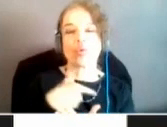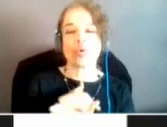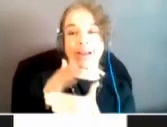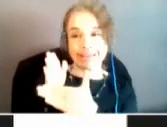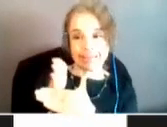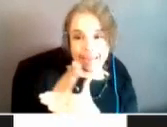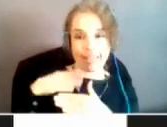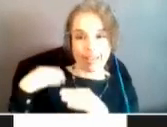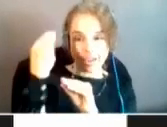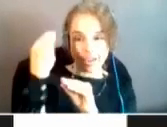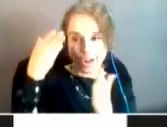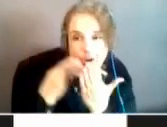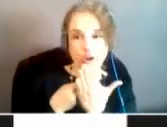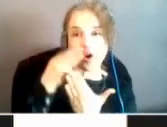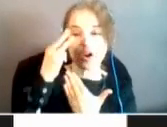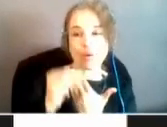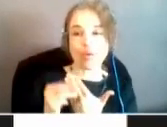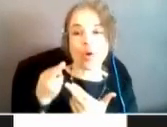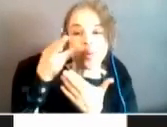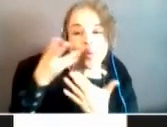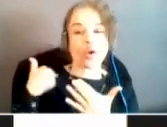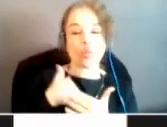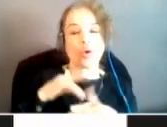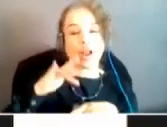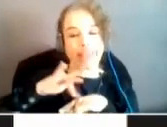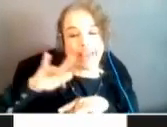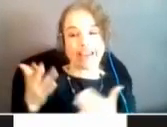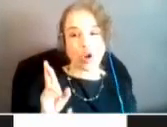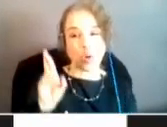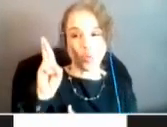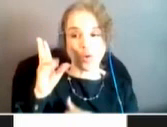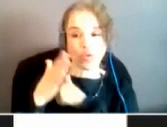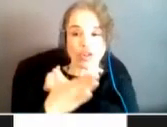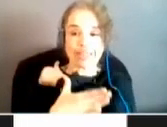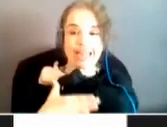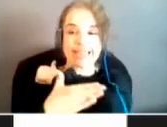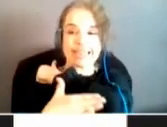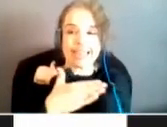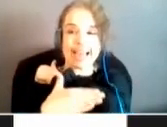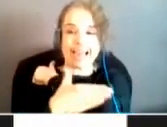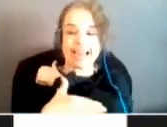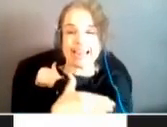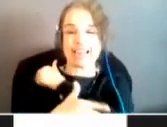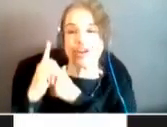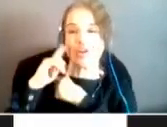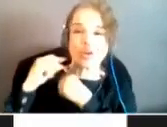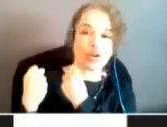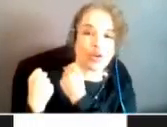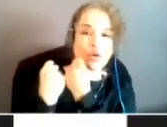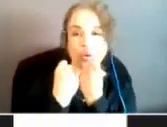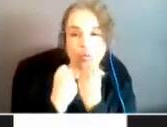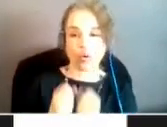some information on programs and resources that we have available here in Riverside County to support our older